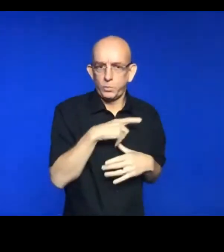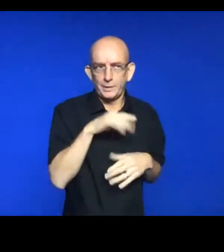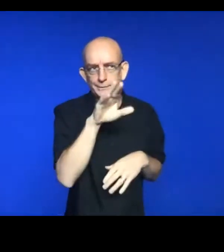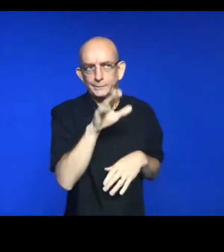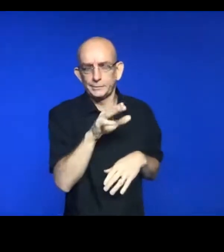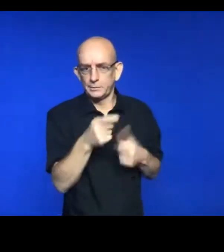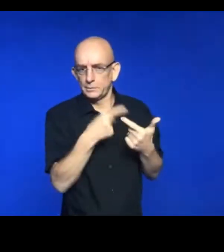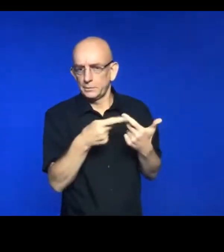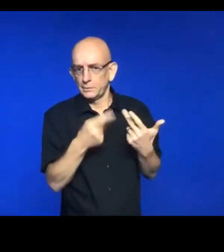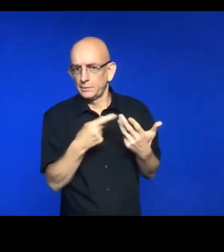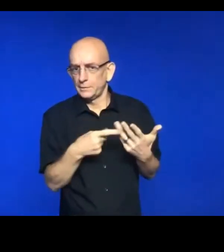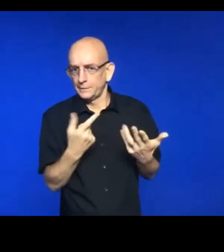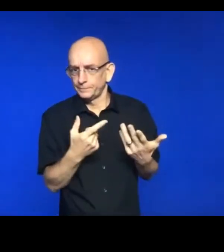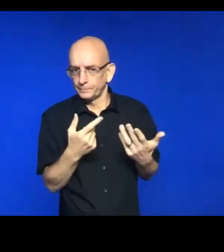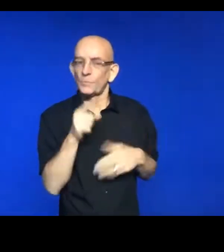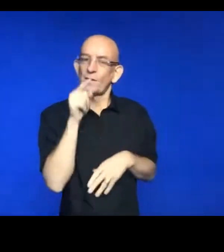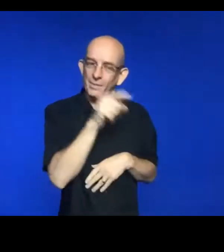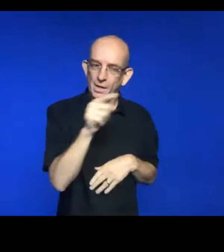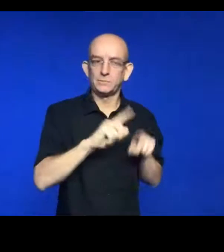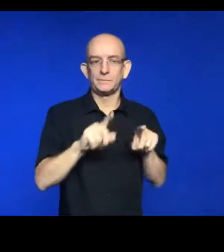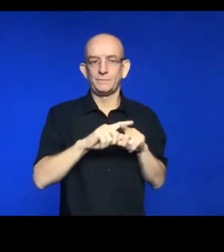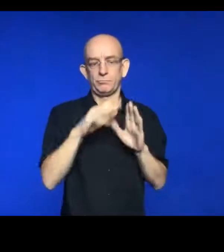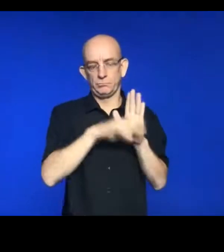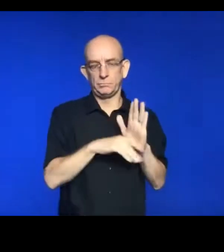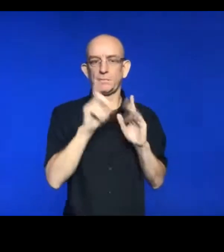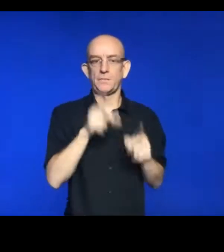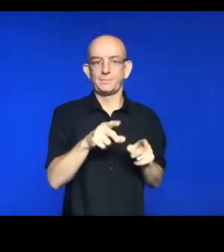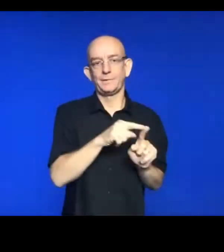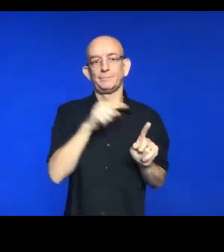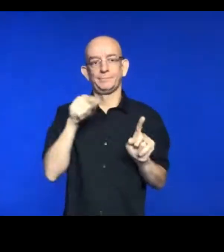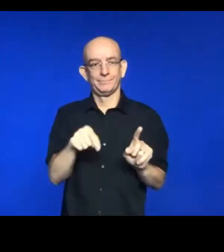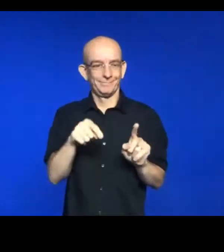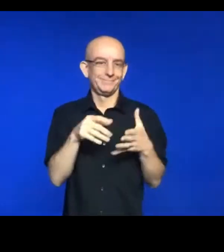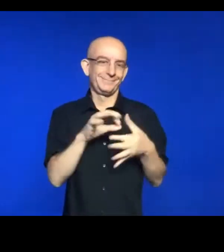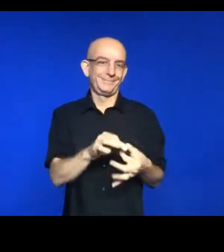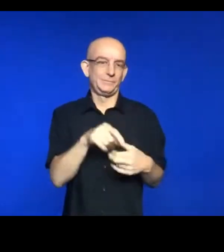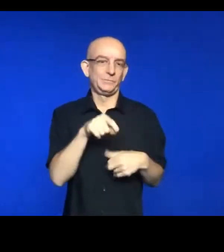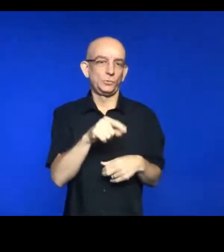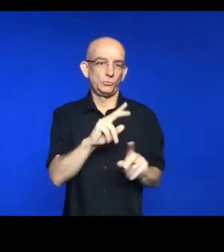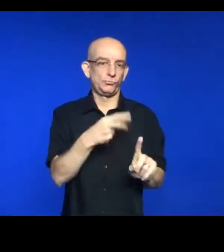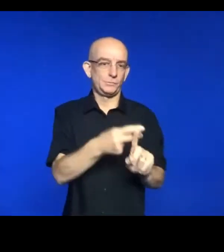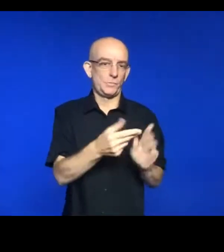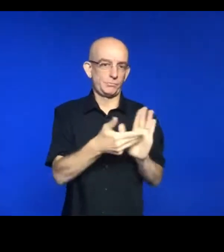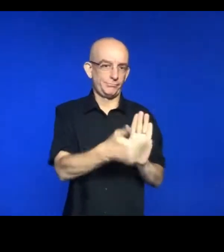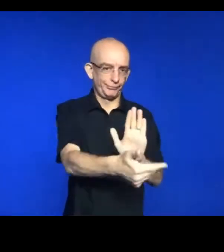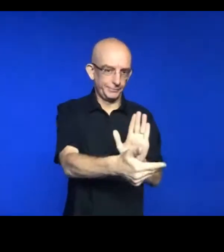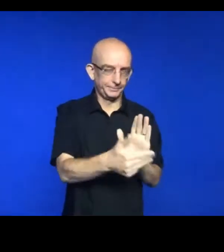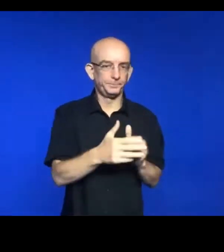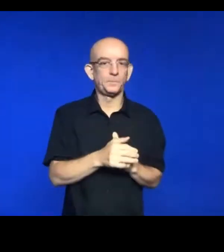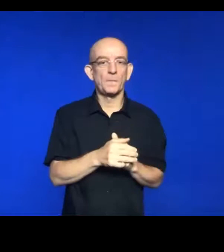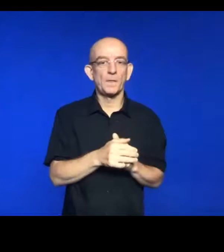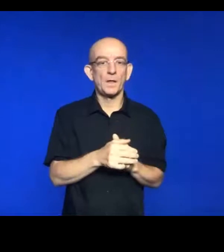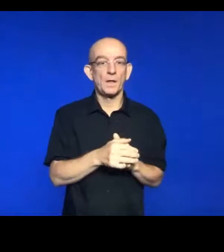phase correspond to three different increased risk that we